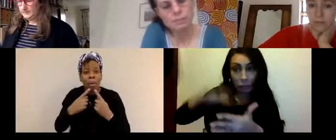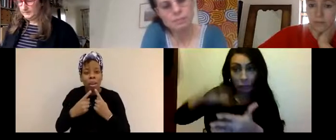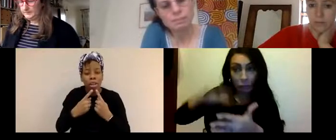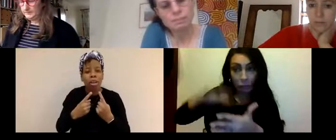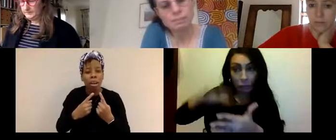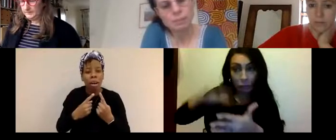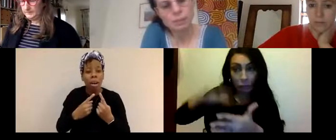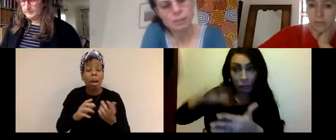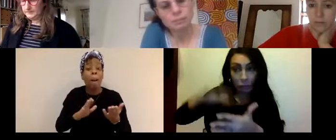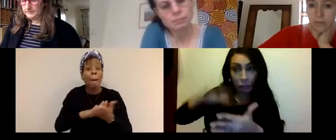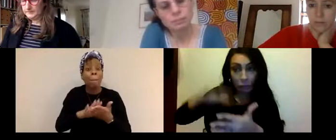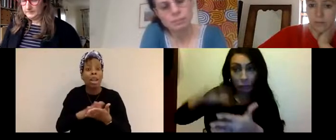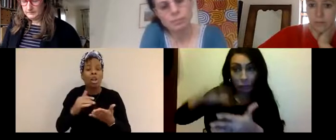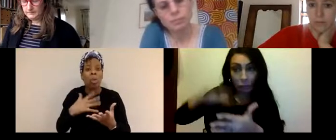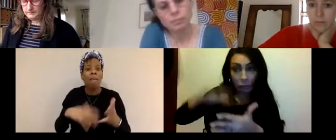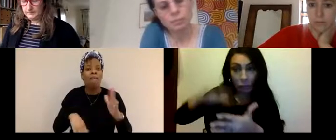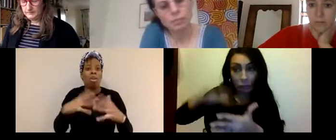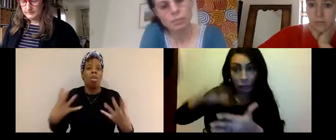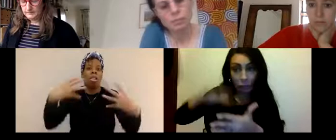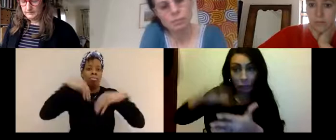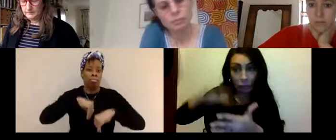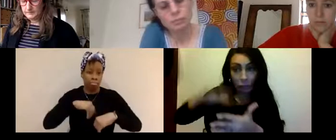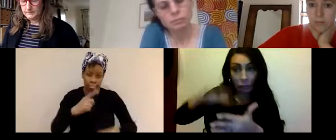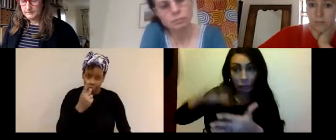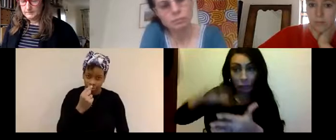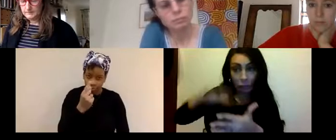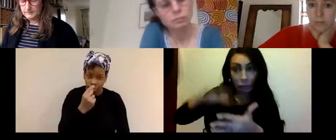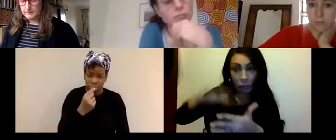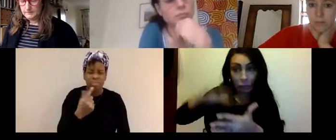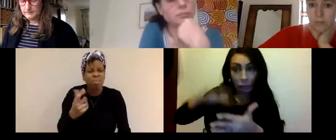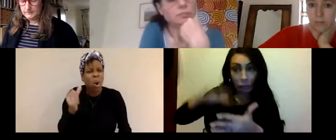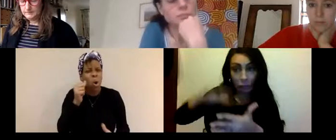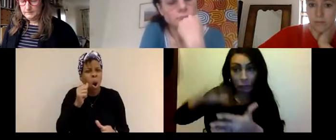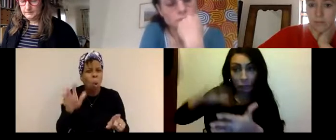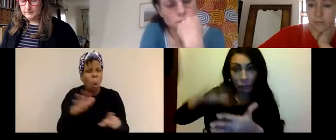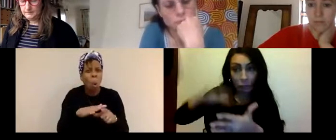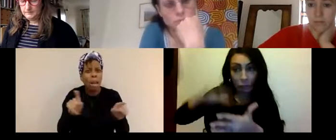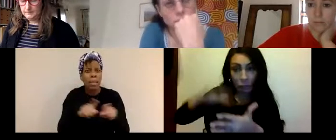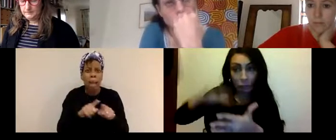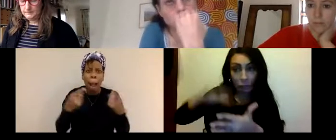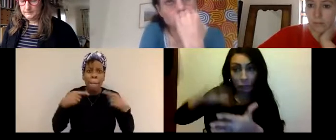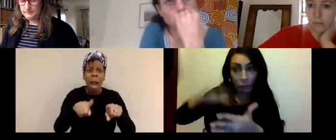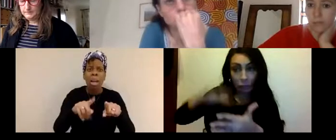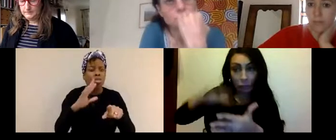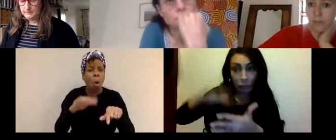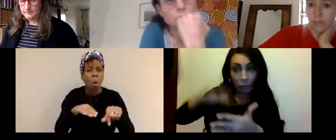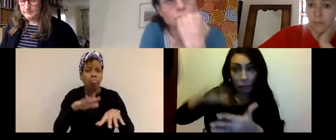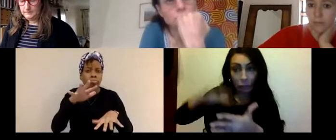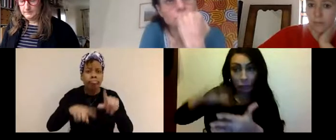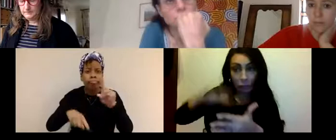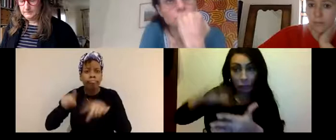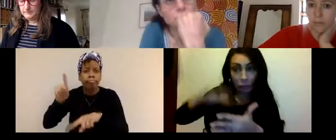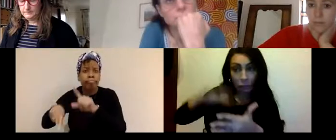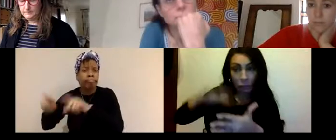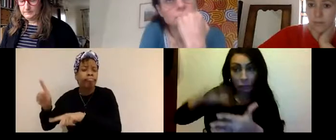so that you get the most out of it, really. And people will work at their different paces. So it might be that at the end of the course, an artist has an idea